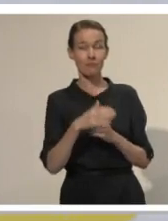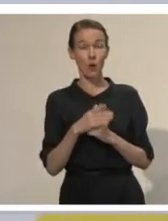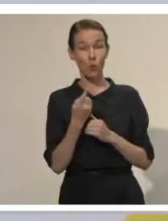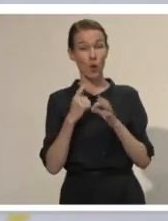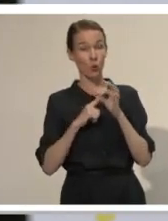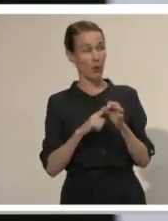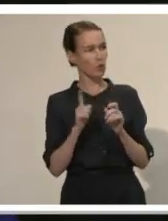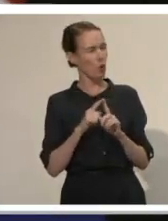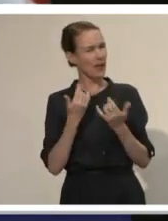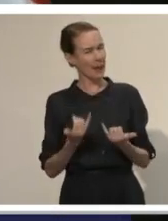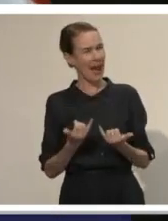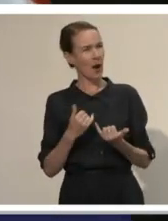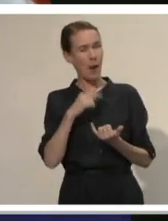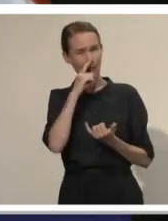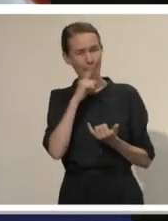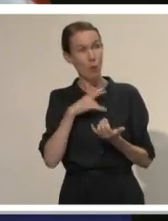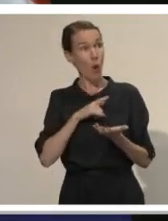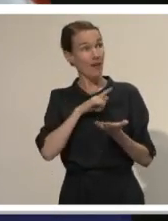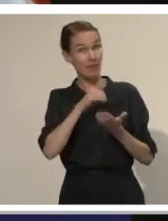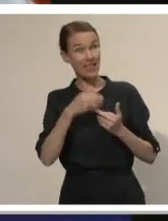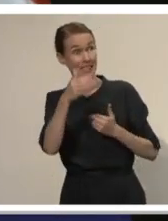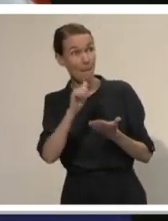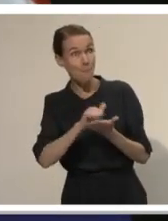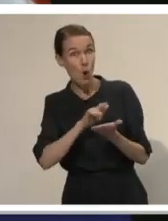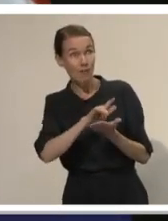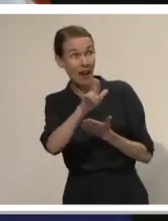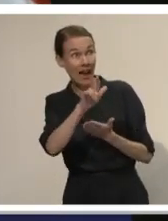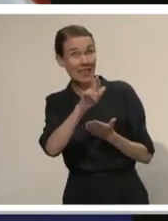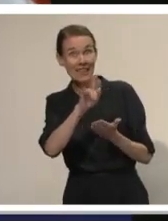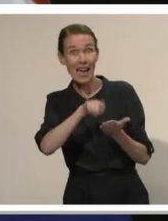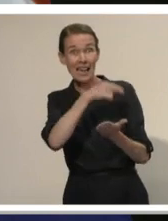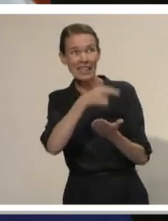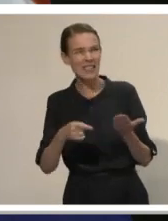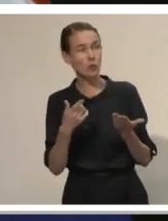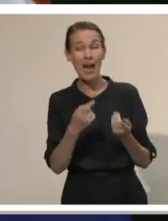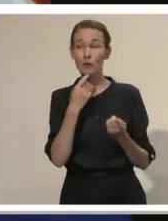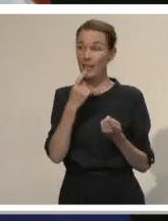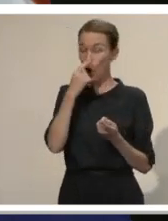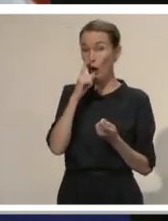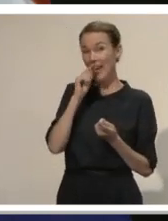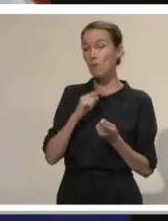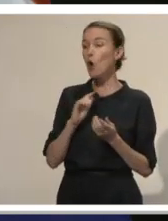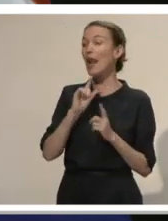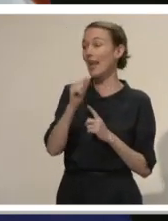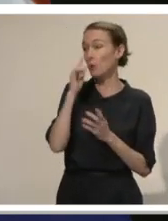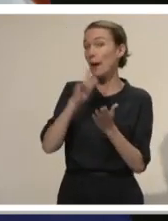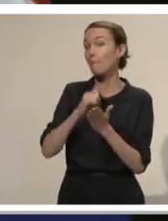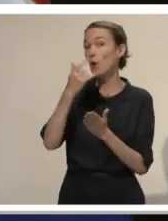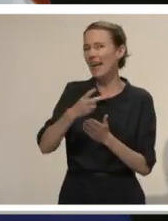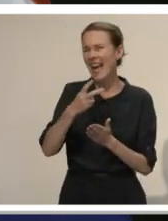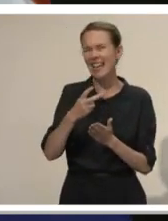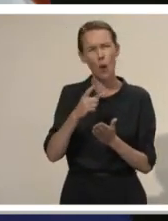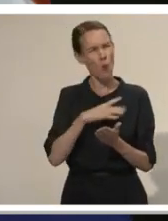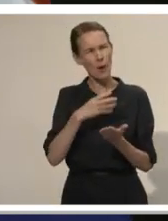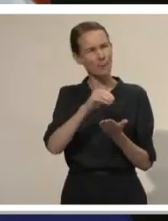cancelled flights, particularly those who are now in hardship? That's not something I've had raised with me, so a bit difficult for me to make a statement off the cuff. I'm sure Air New Zealand have